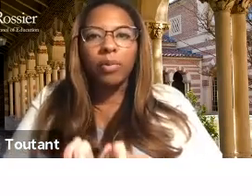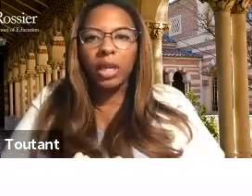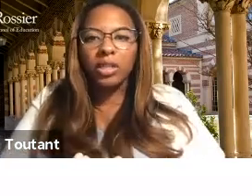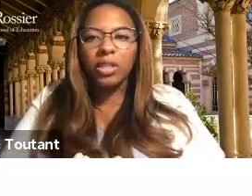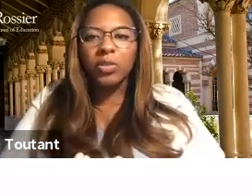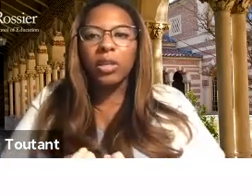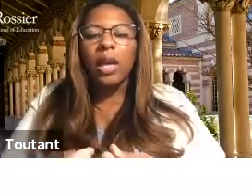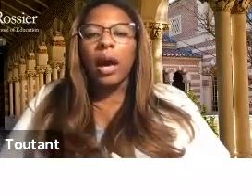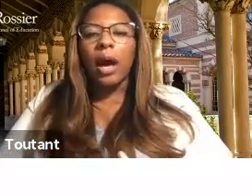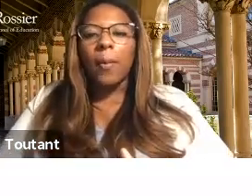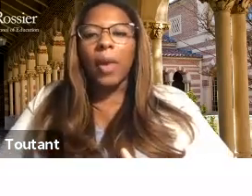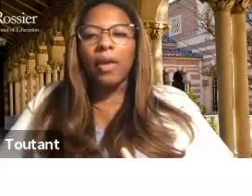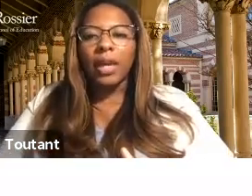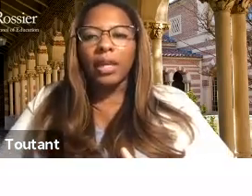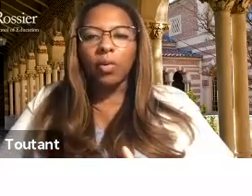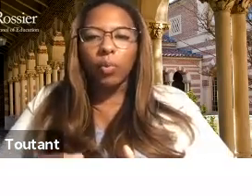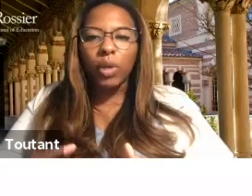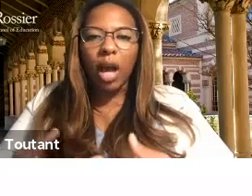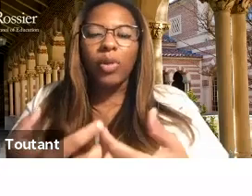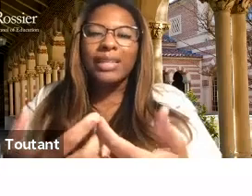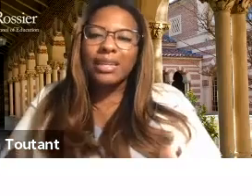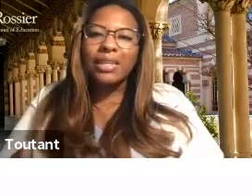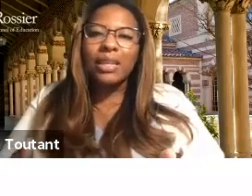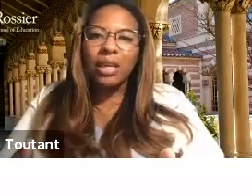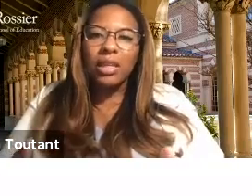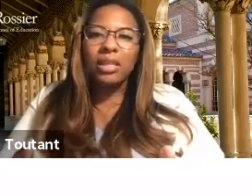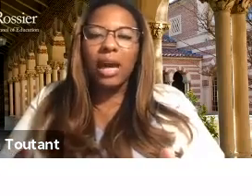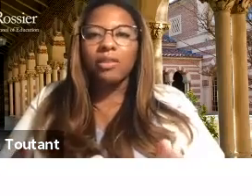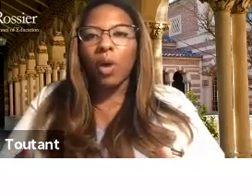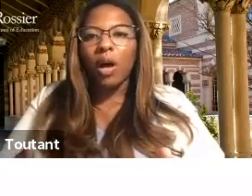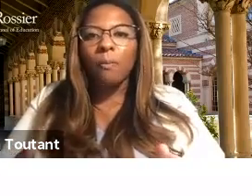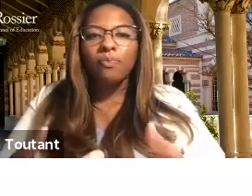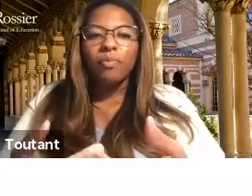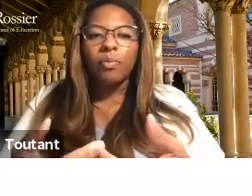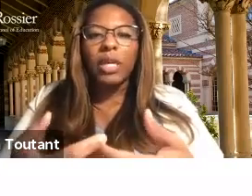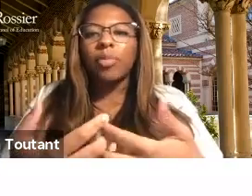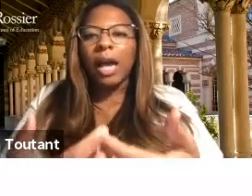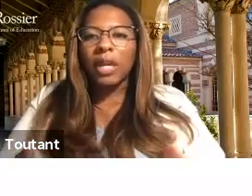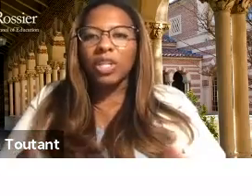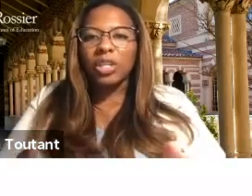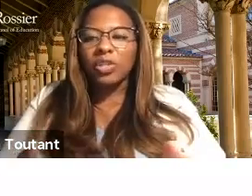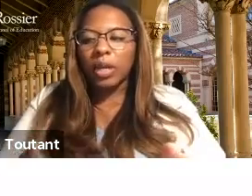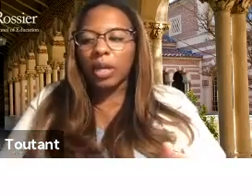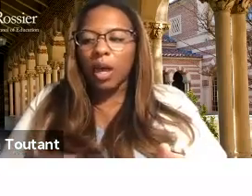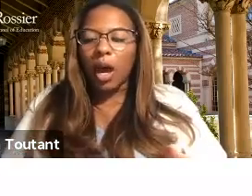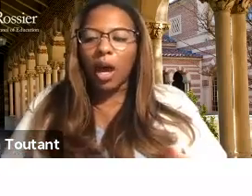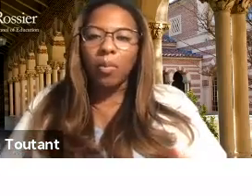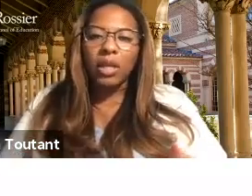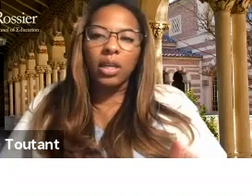for any PhD student. And then when we couple identity into that as well, being a Black PhD